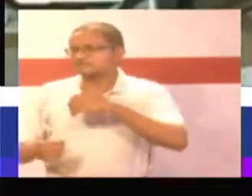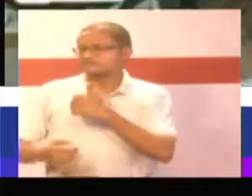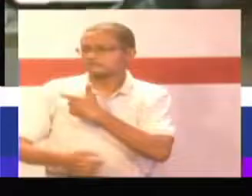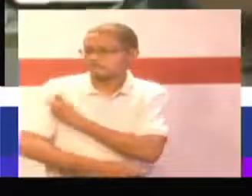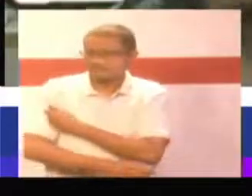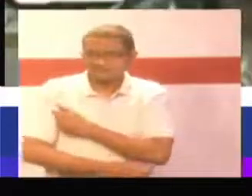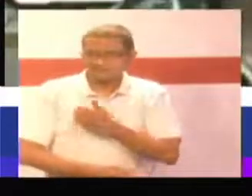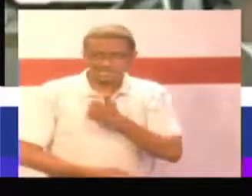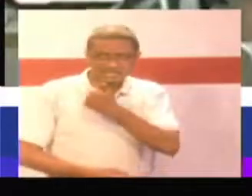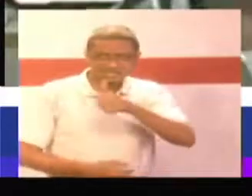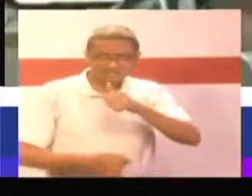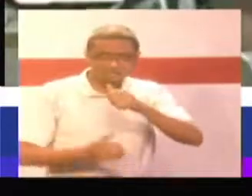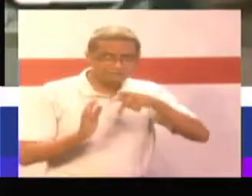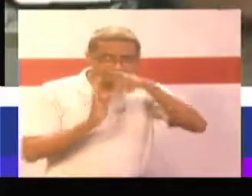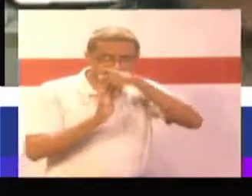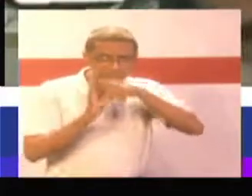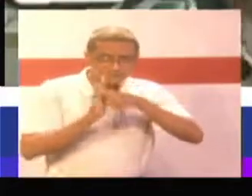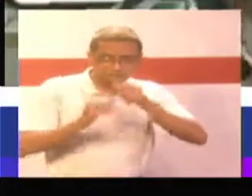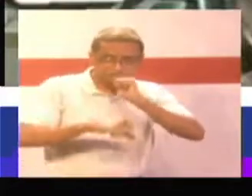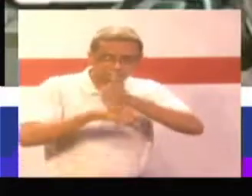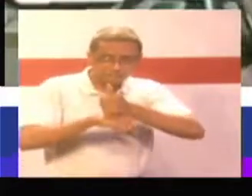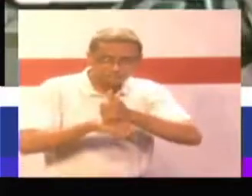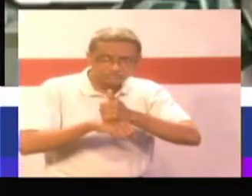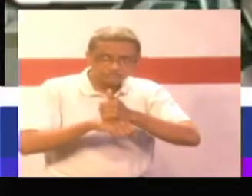decision based on the HIV